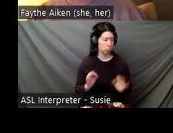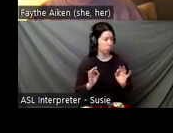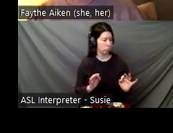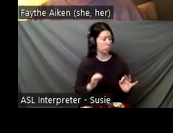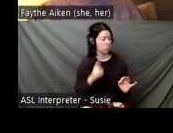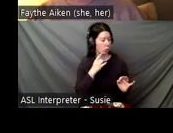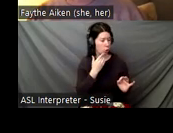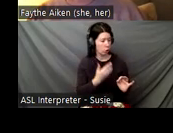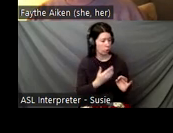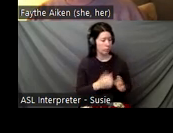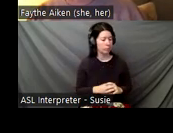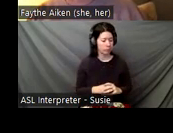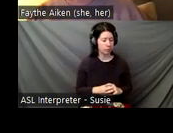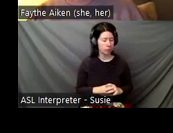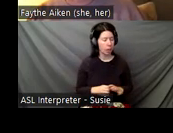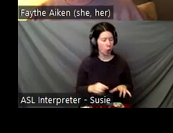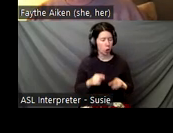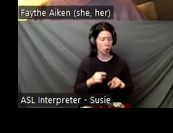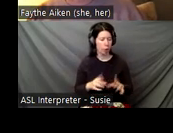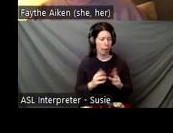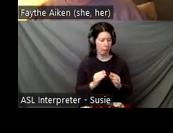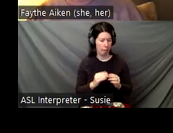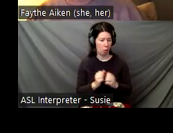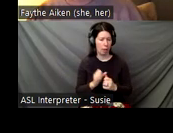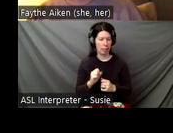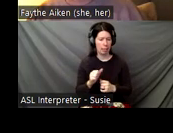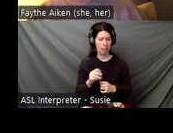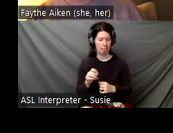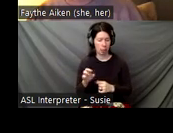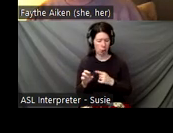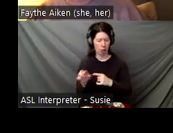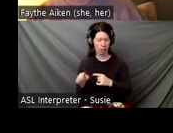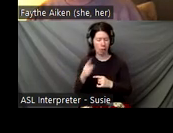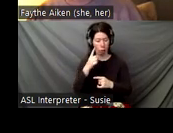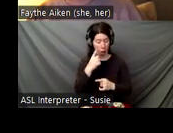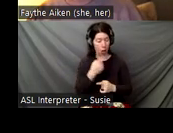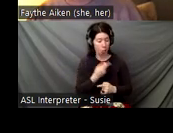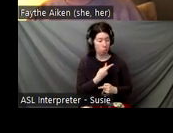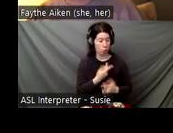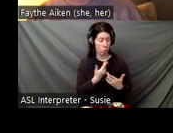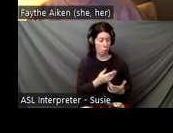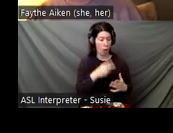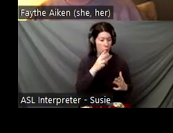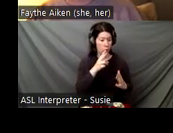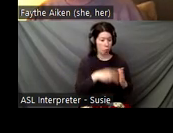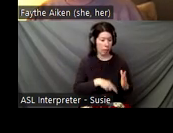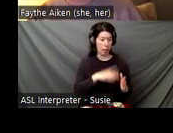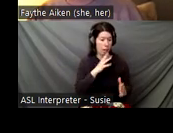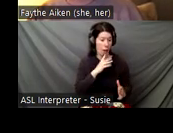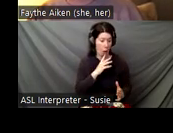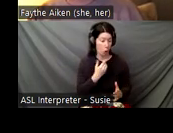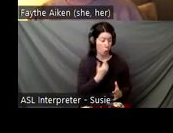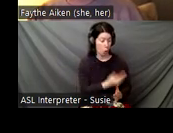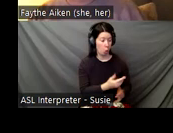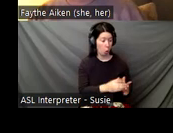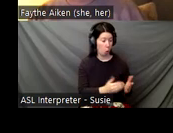I during the meeting with Samir before, he thought it would be a good idea for us to actually read this aloud. So yeah, so you go ahead and start